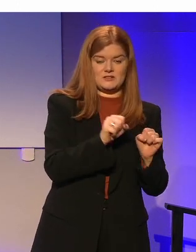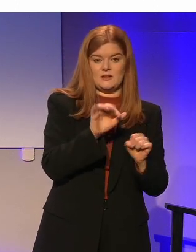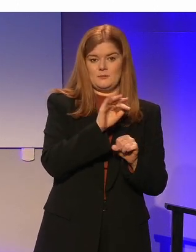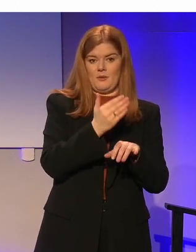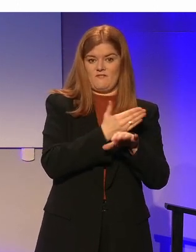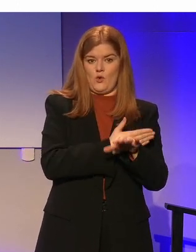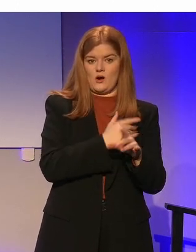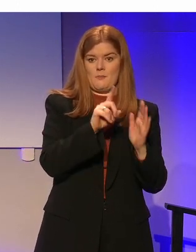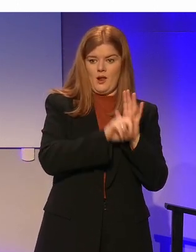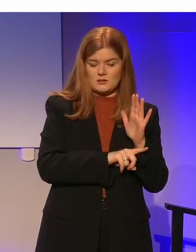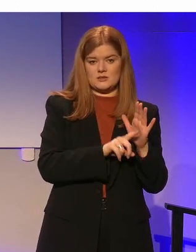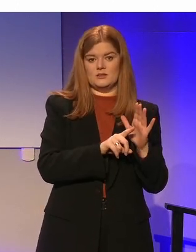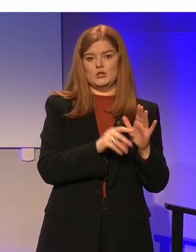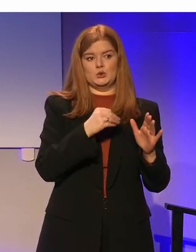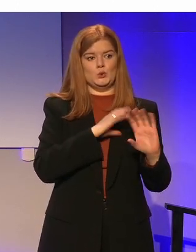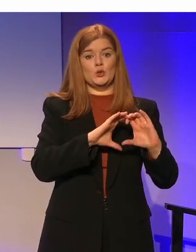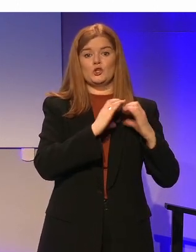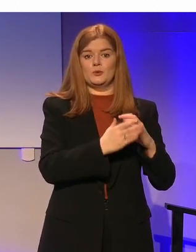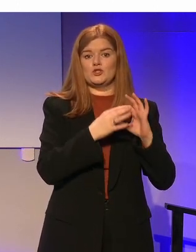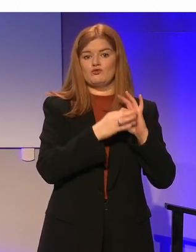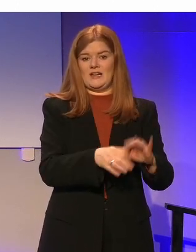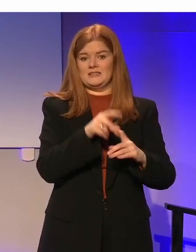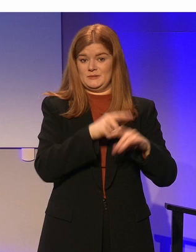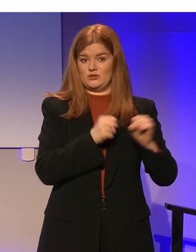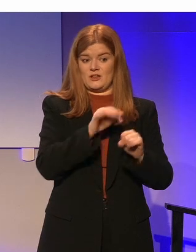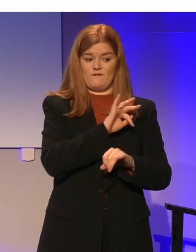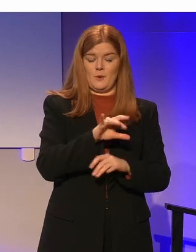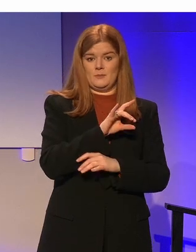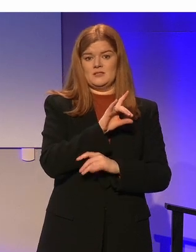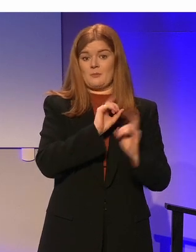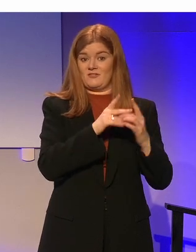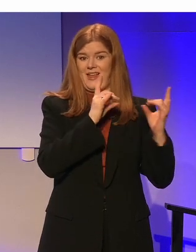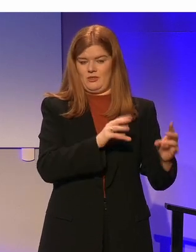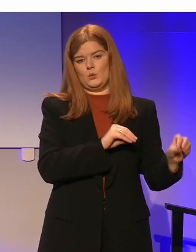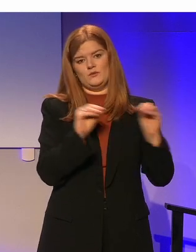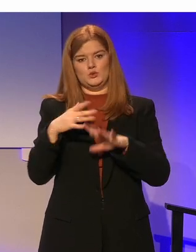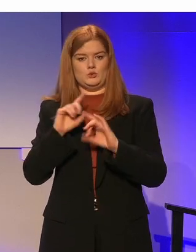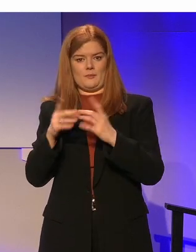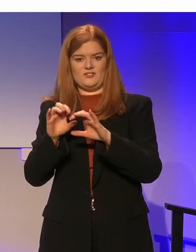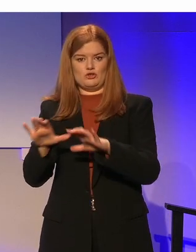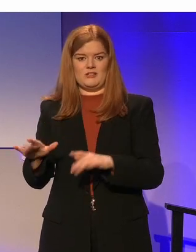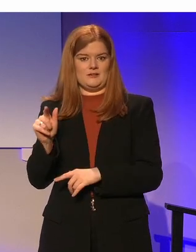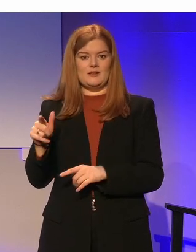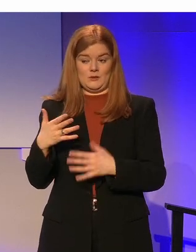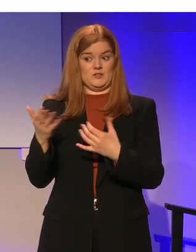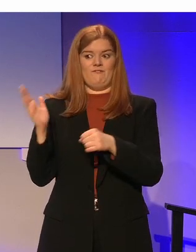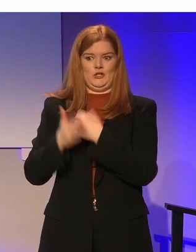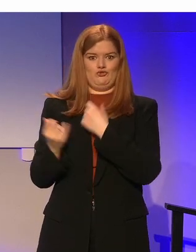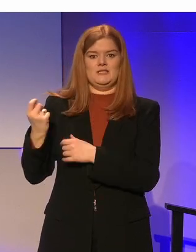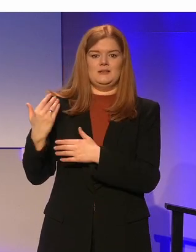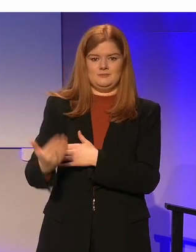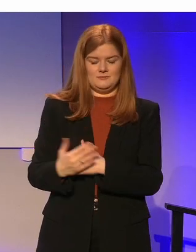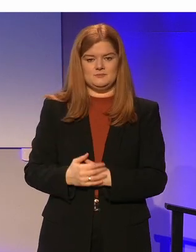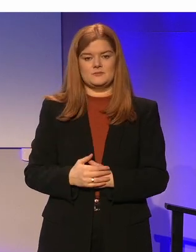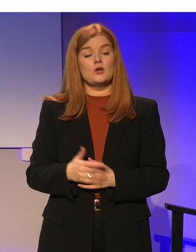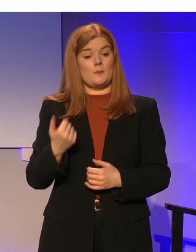services, policy on services for community-related disability services from the Department of Health to the Department of Children, which was completed recently. So